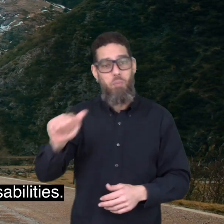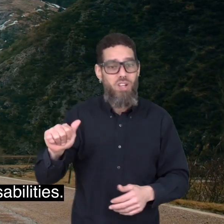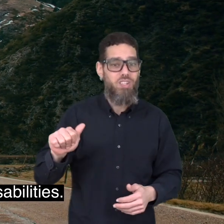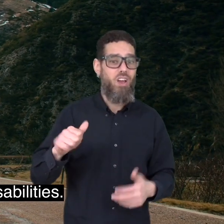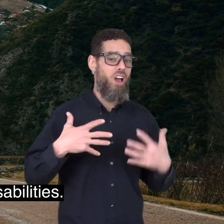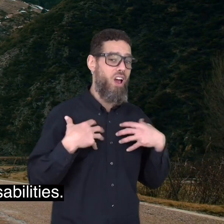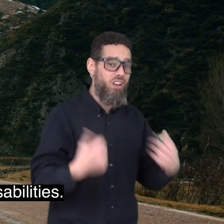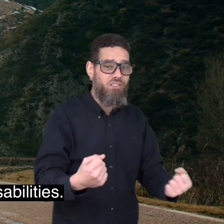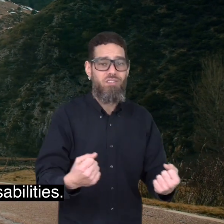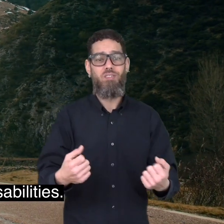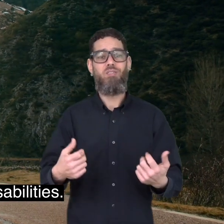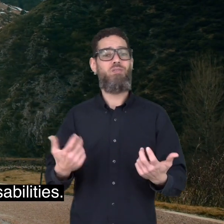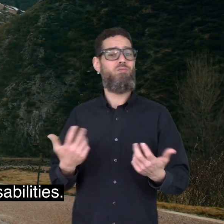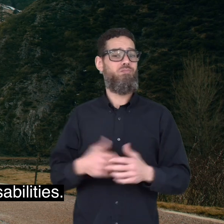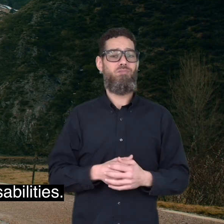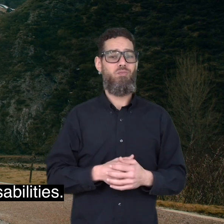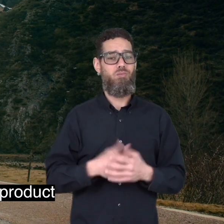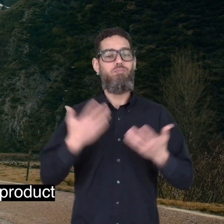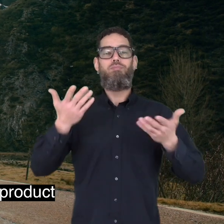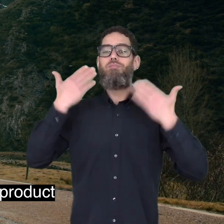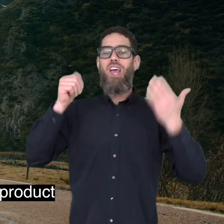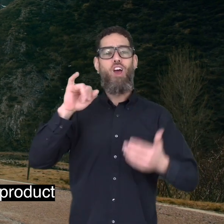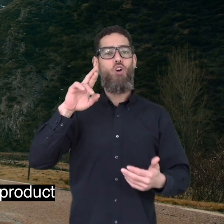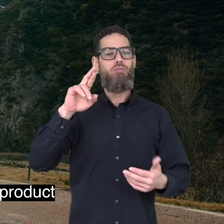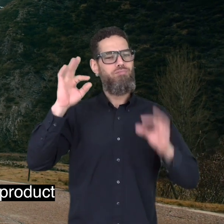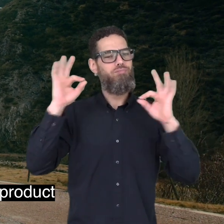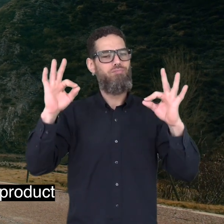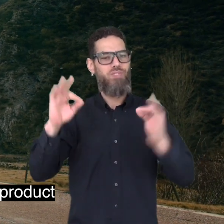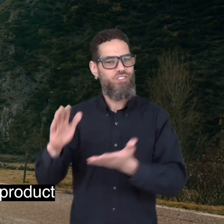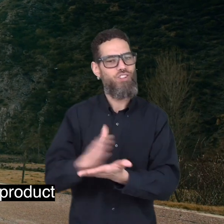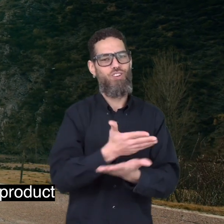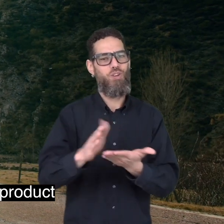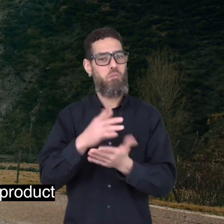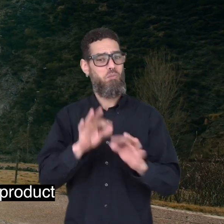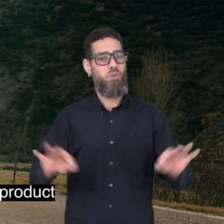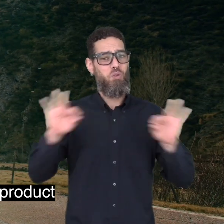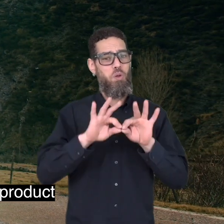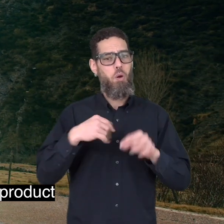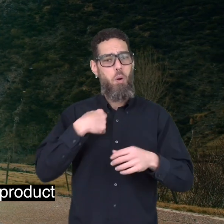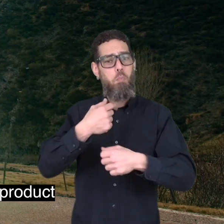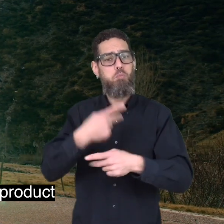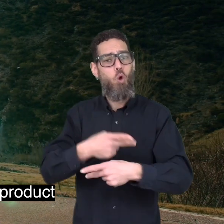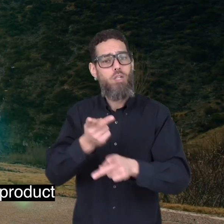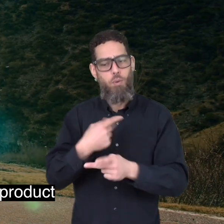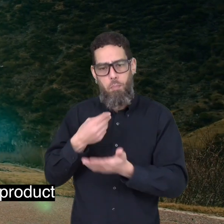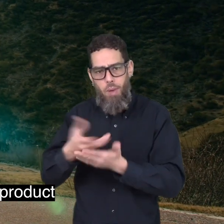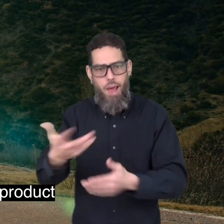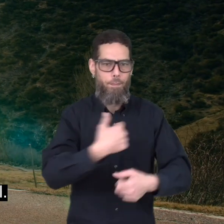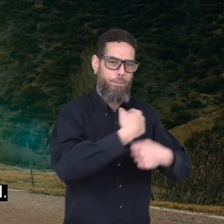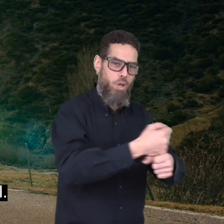health conditions or disabilities. We share the air. So let's make healthier product